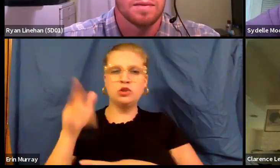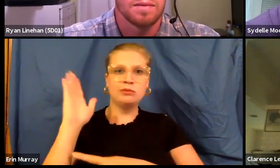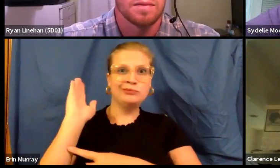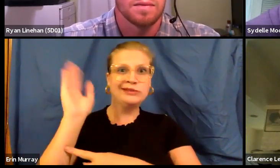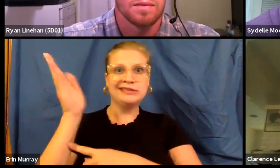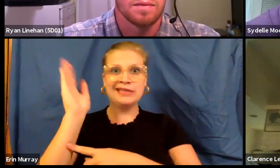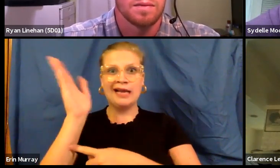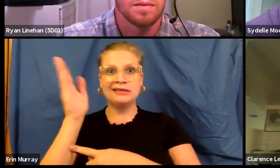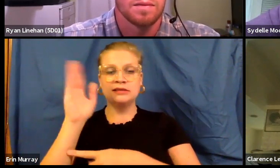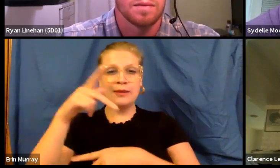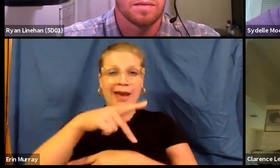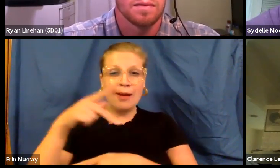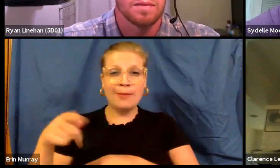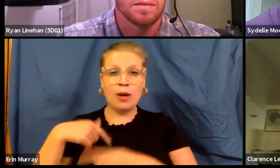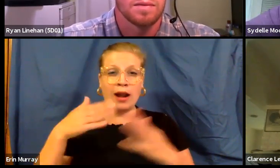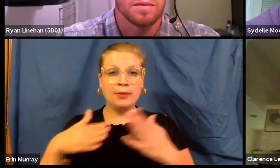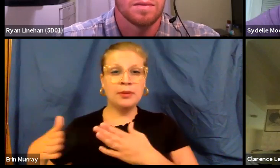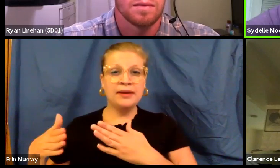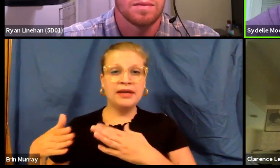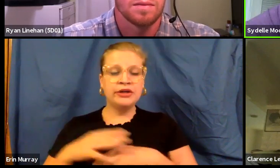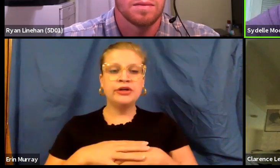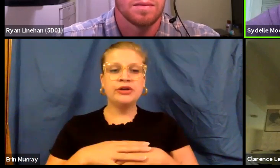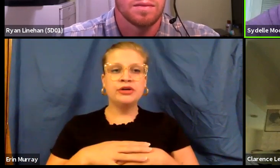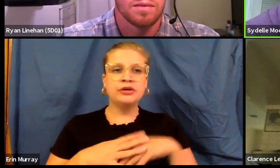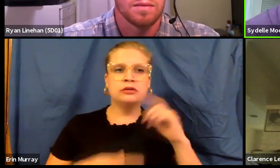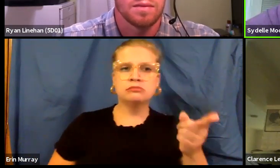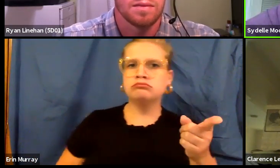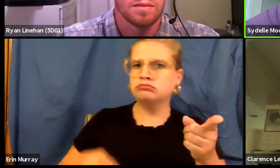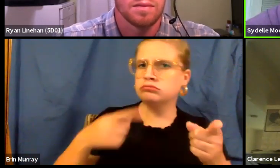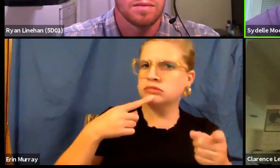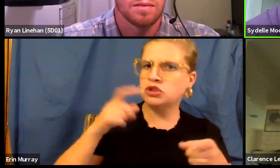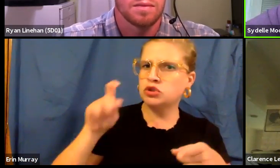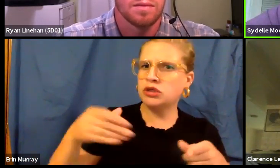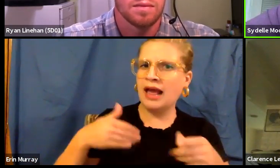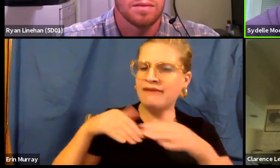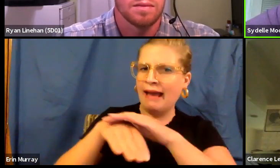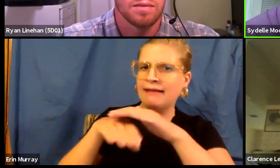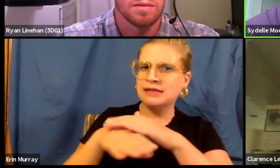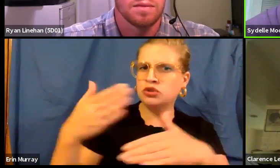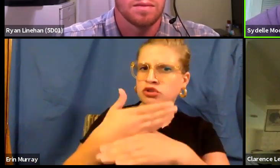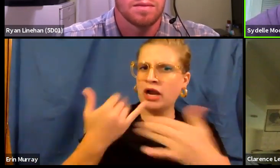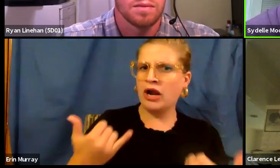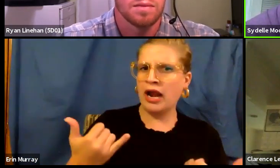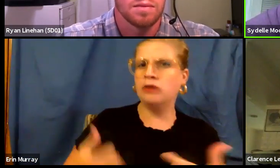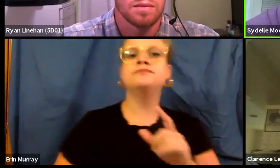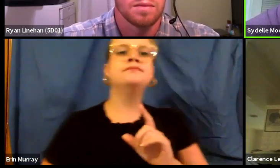the PowerPoint that I prepared. You should have access to share now. Okay.